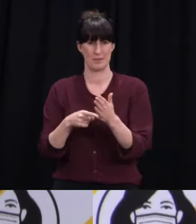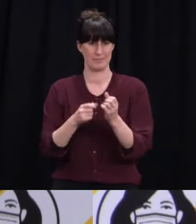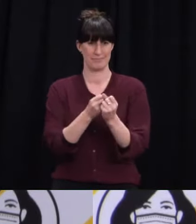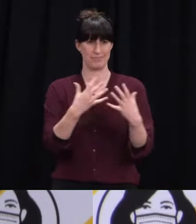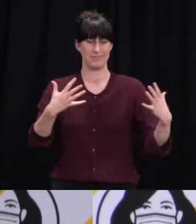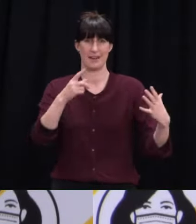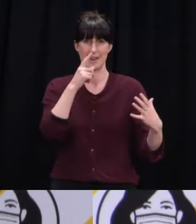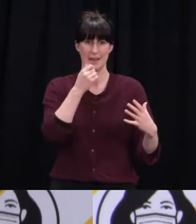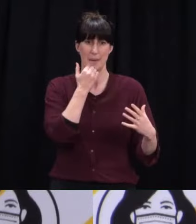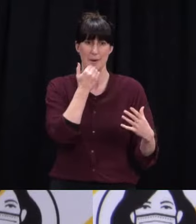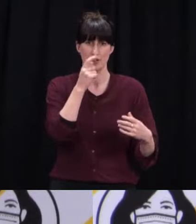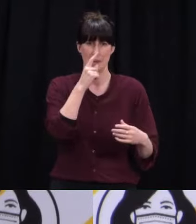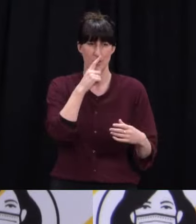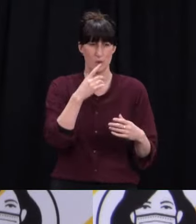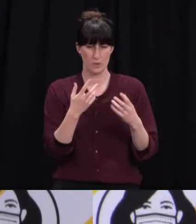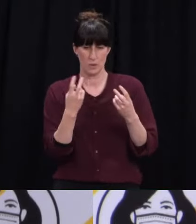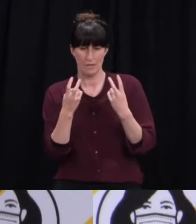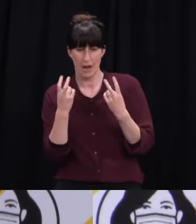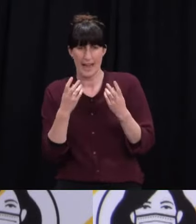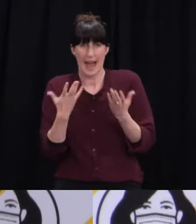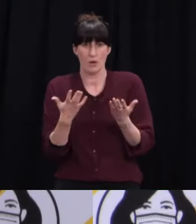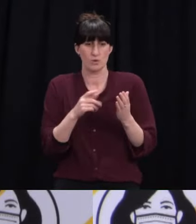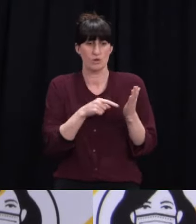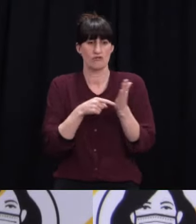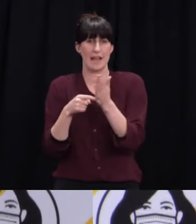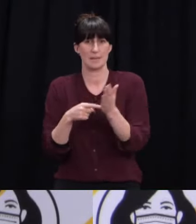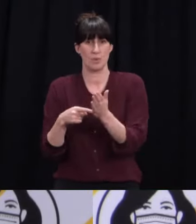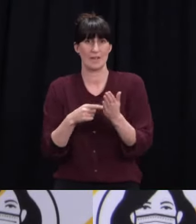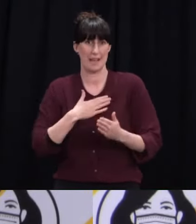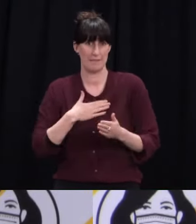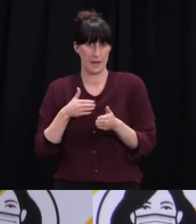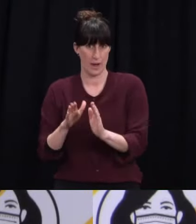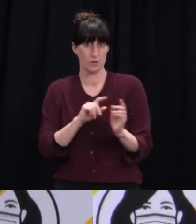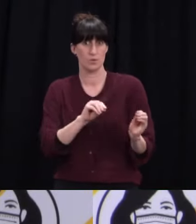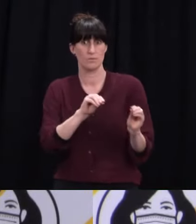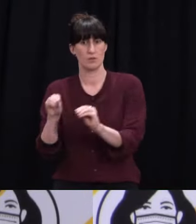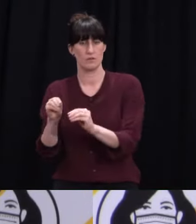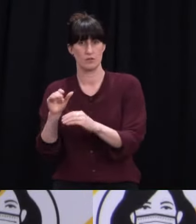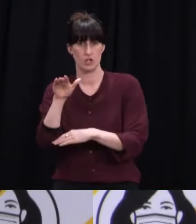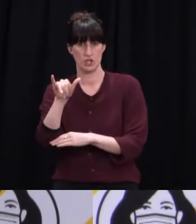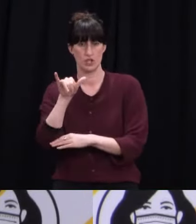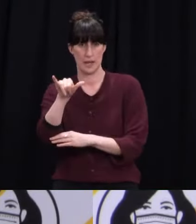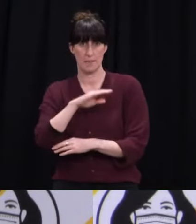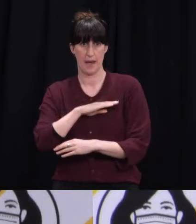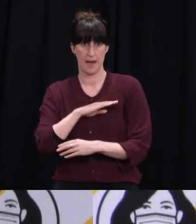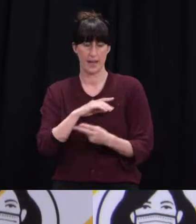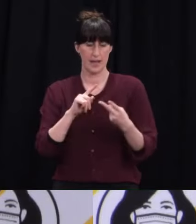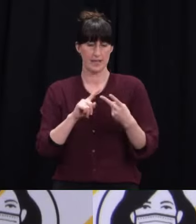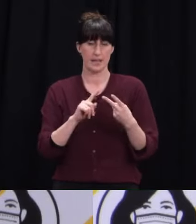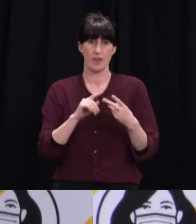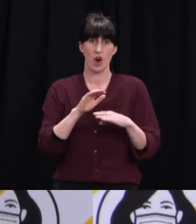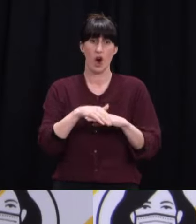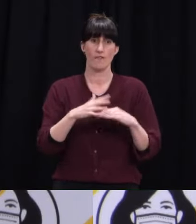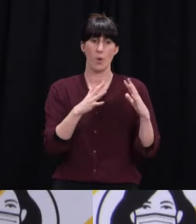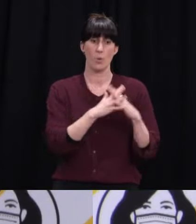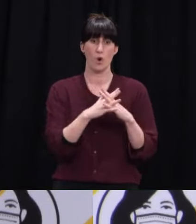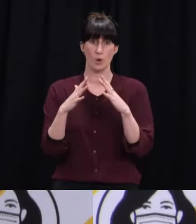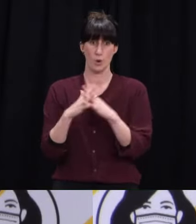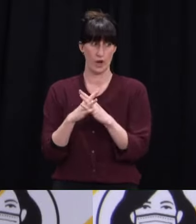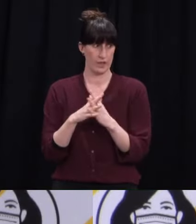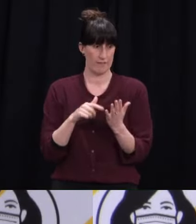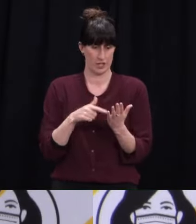would be a transportation issue. Sorry, and the second comment is just an update on Warkworth. As it's been confirmed, there is a positive case who lives